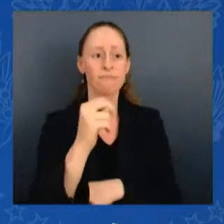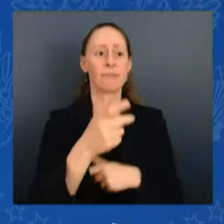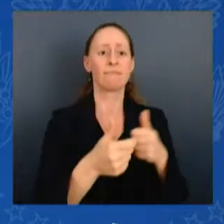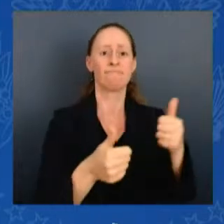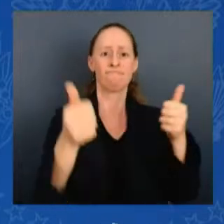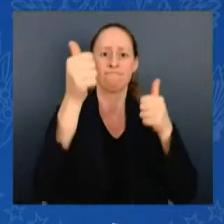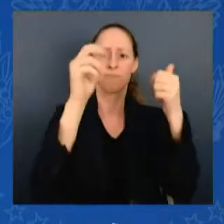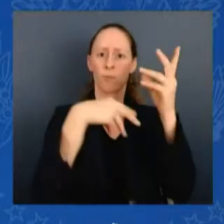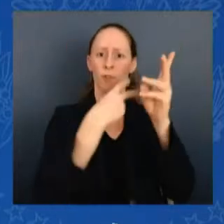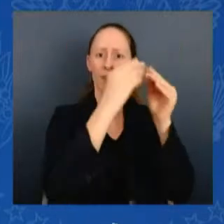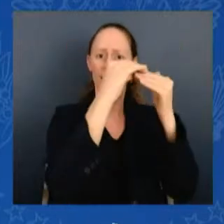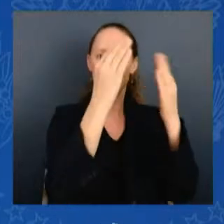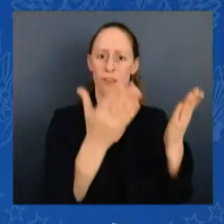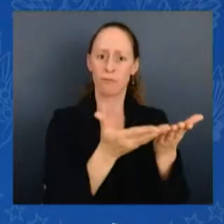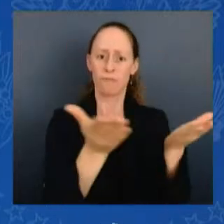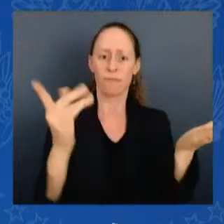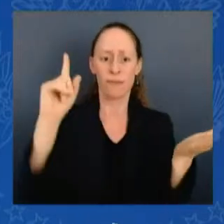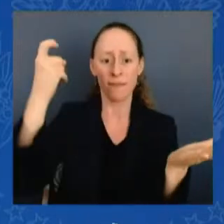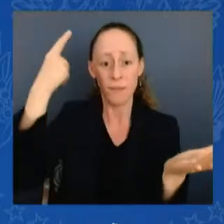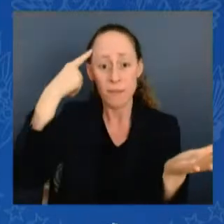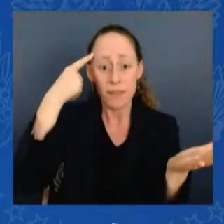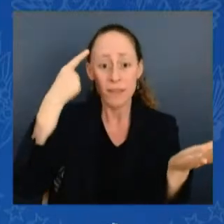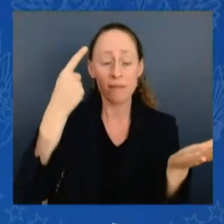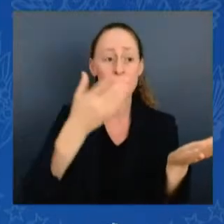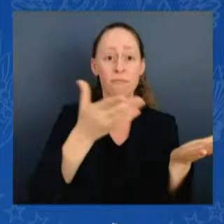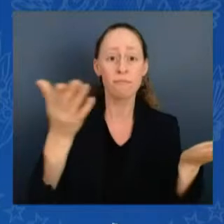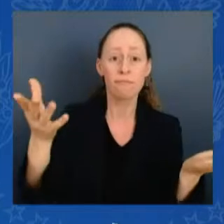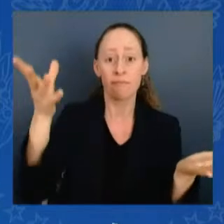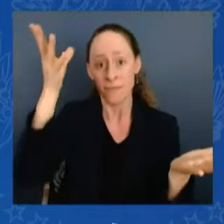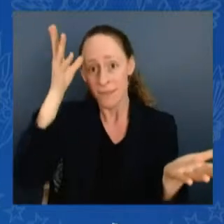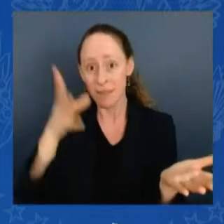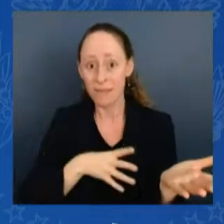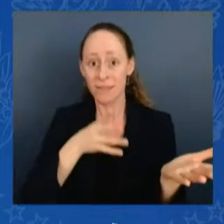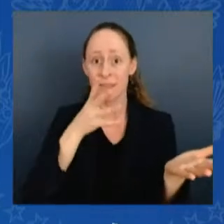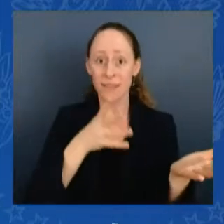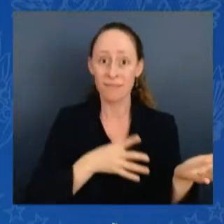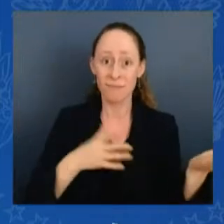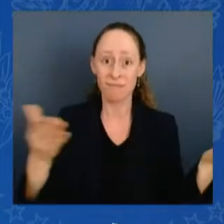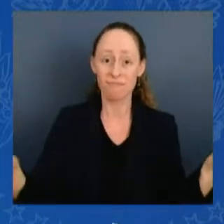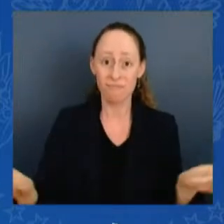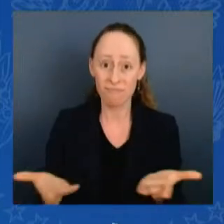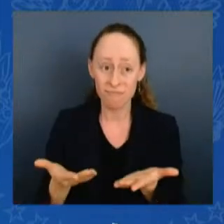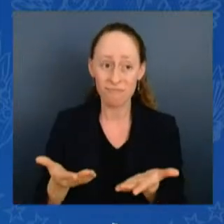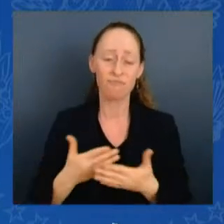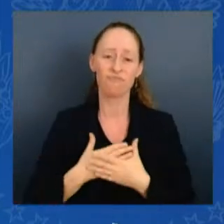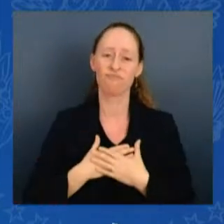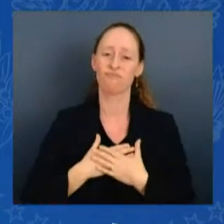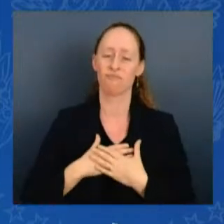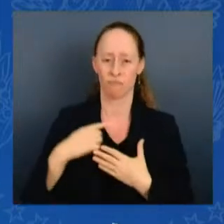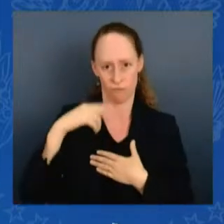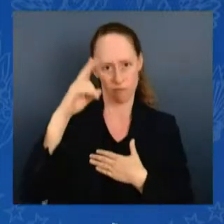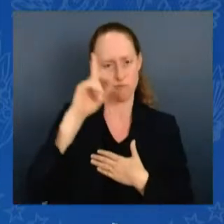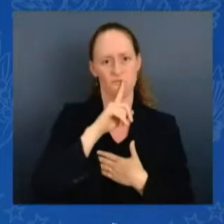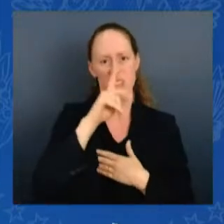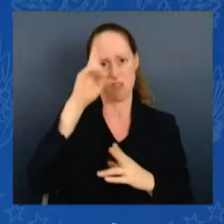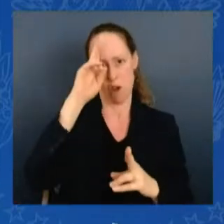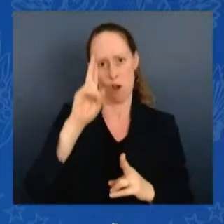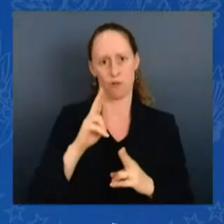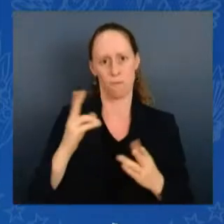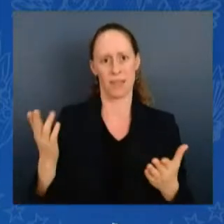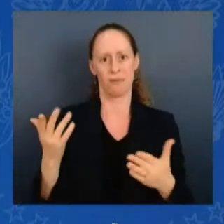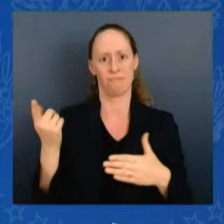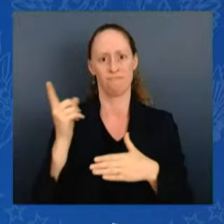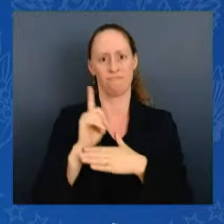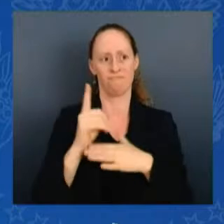gentlemen, it is a great honor to be with you here today, and it's good to see